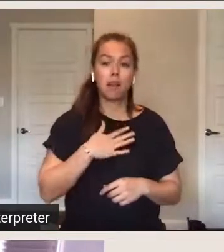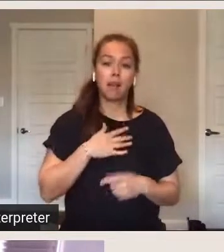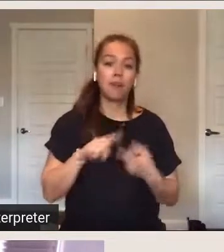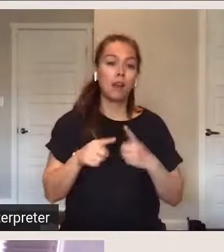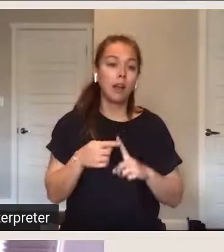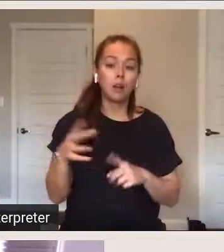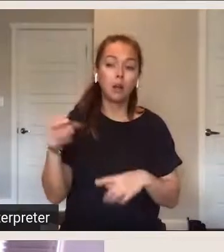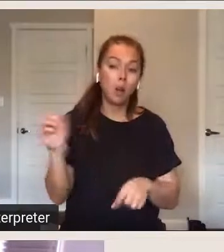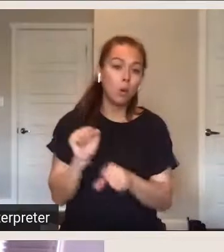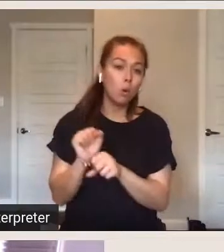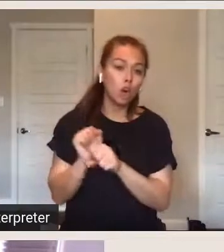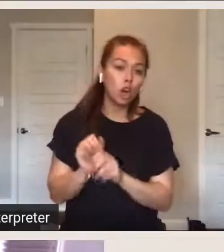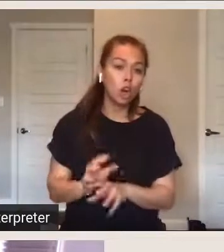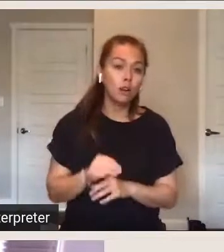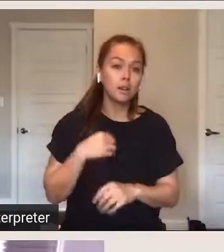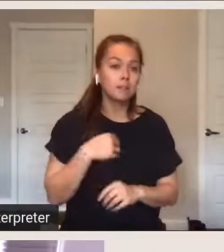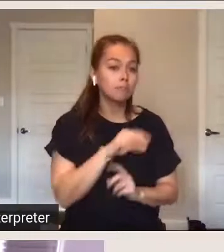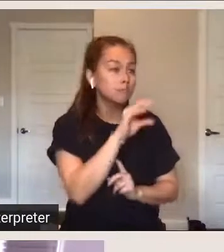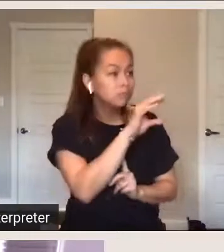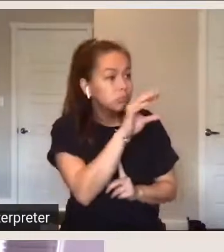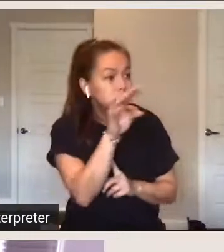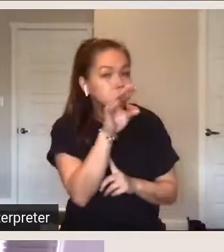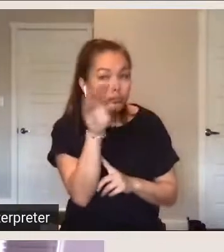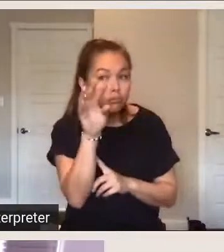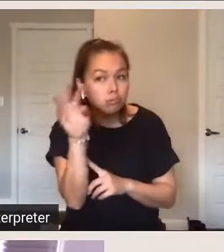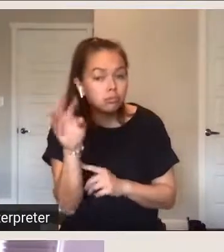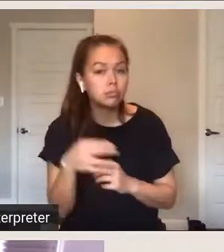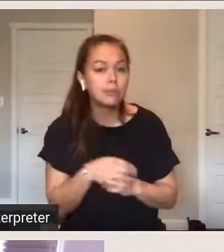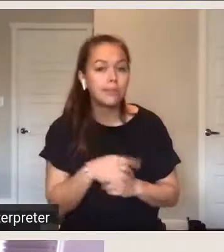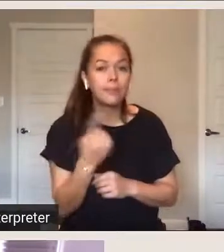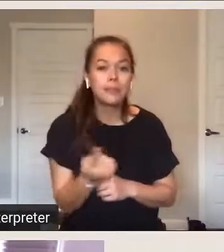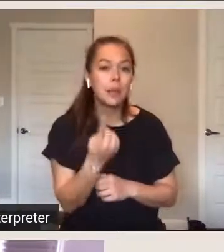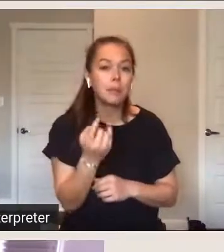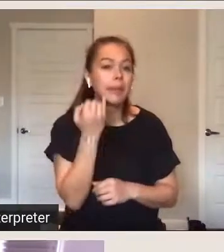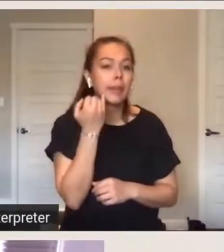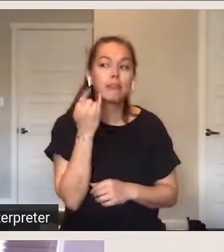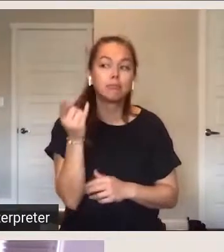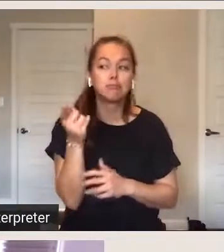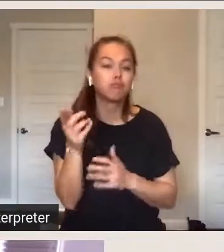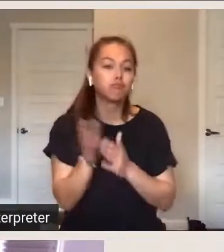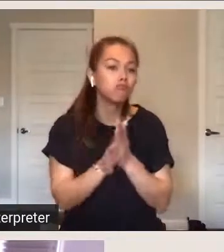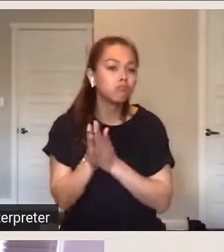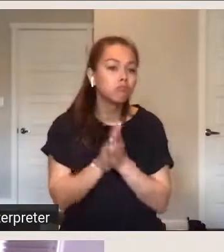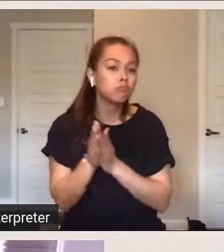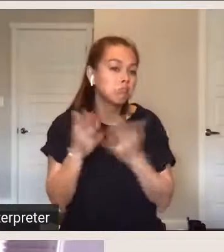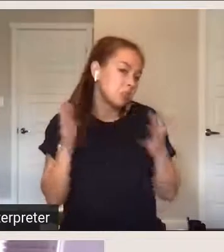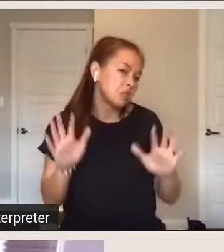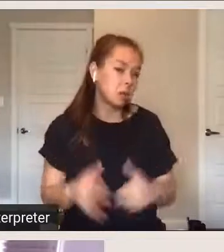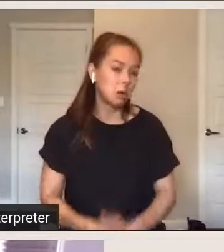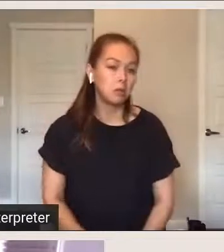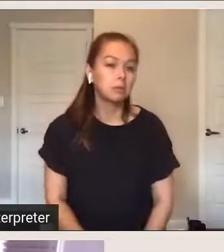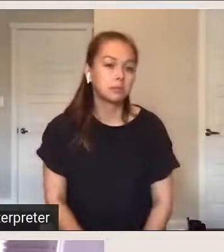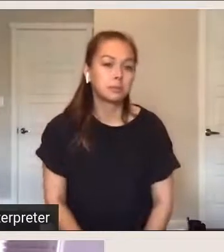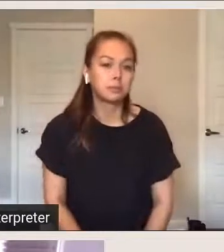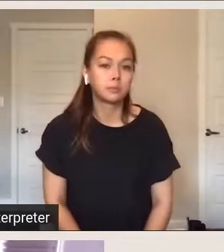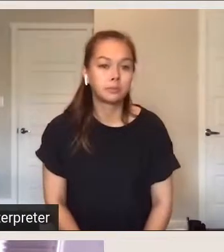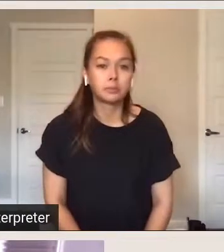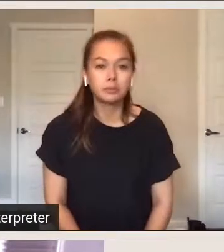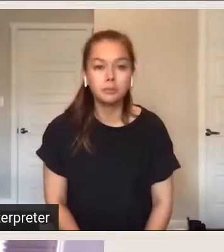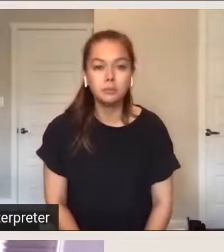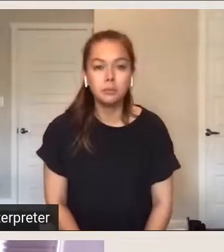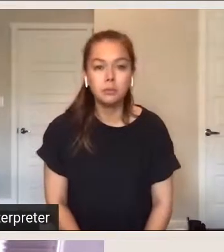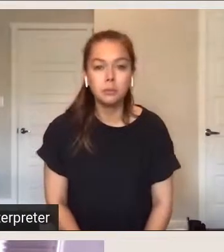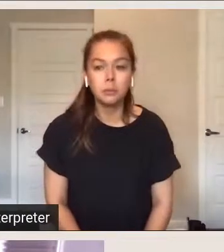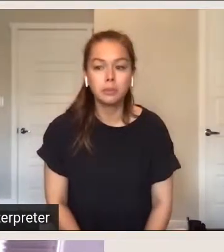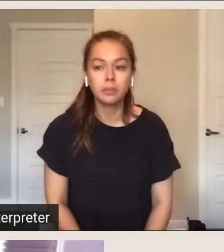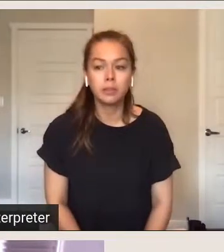and taking something if he wants. Yeah. I think just to add on to that, I was